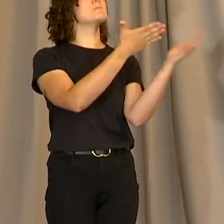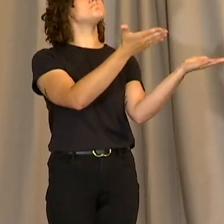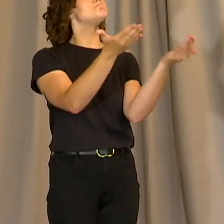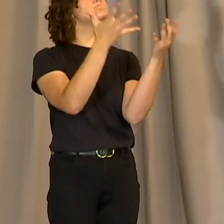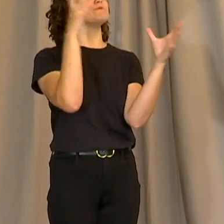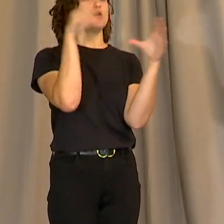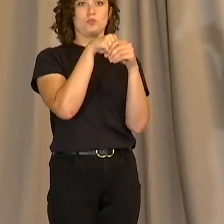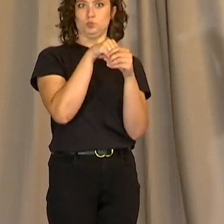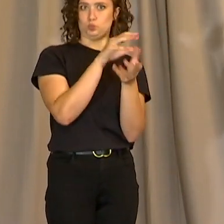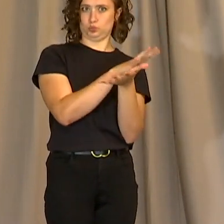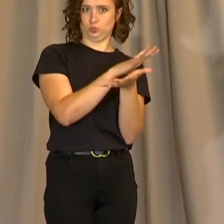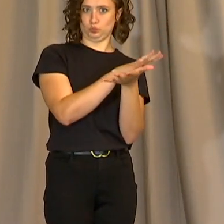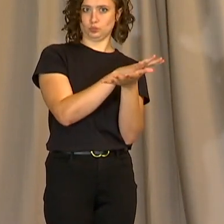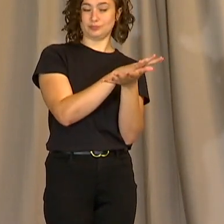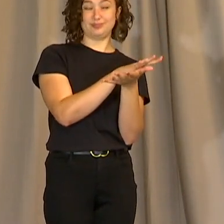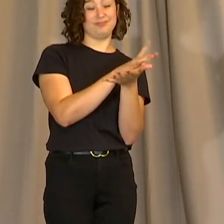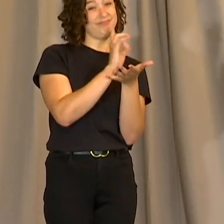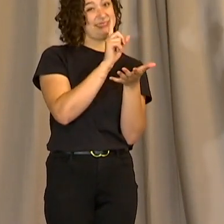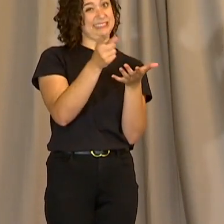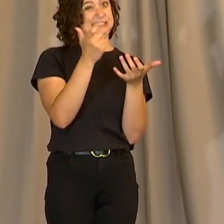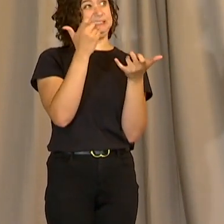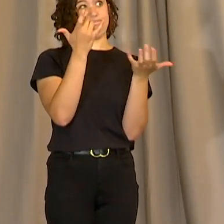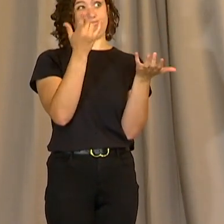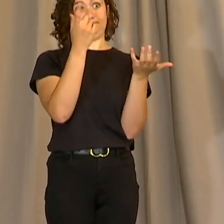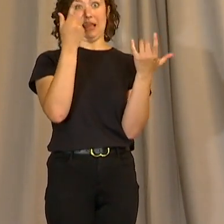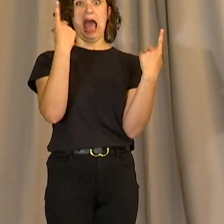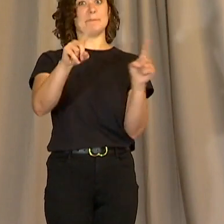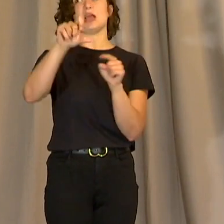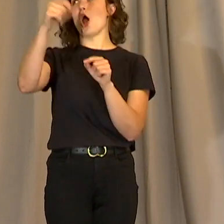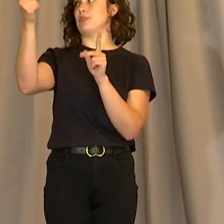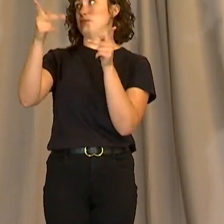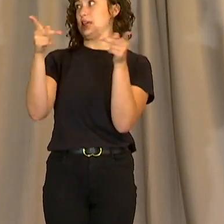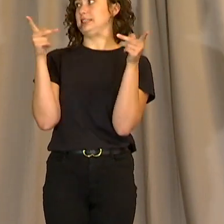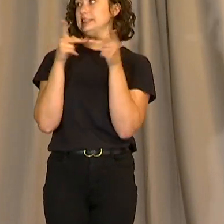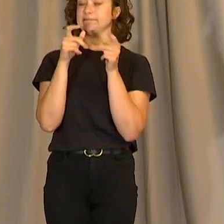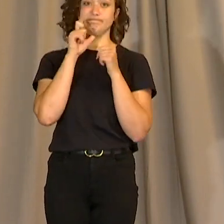schools? Because I don't think that's happening other places.